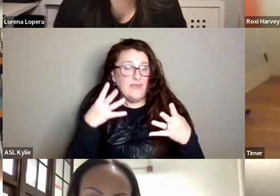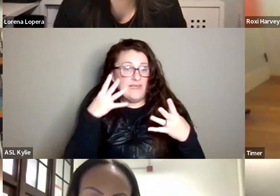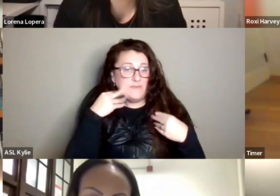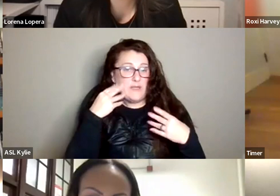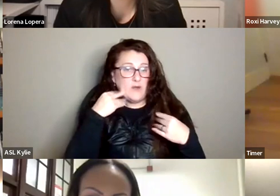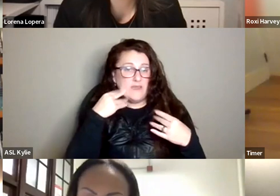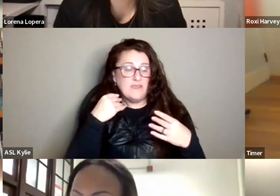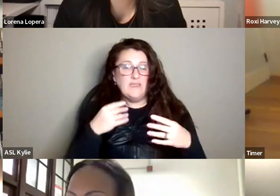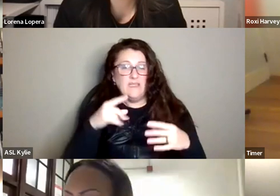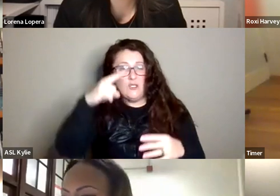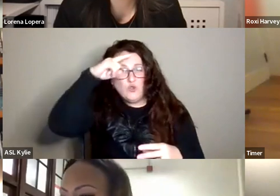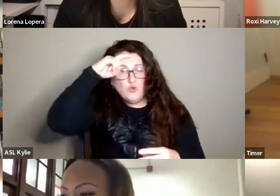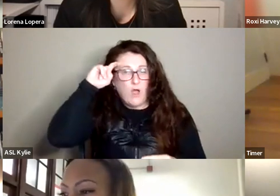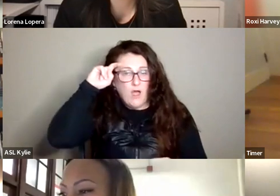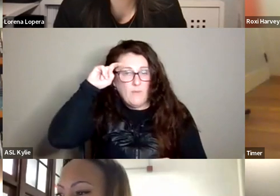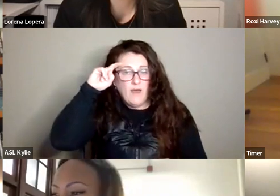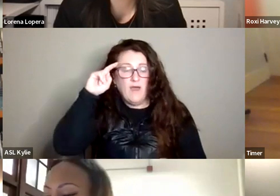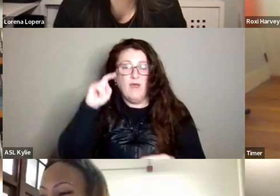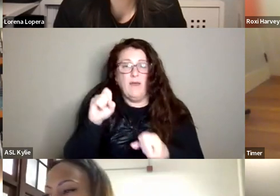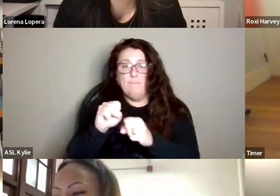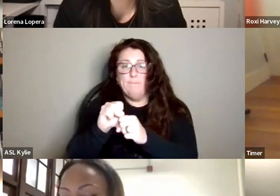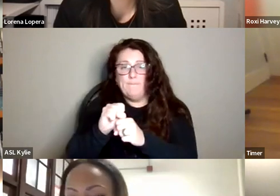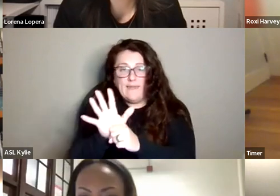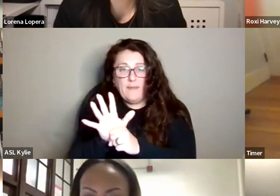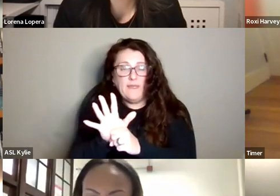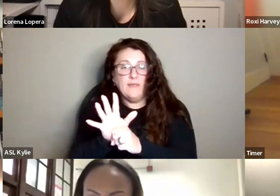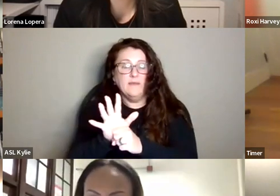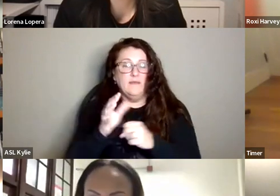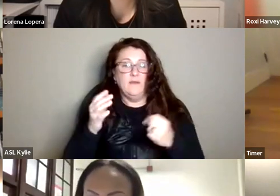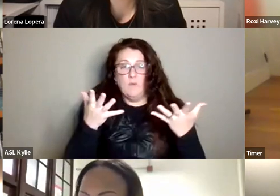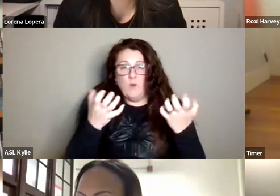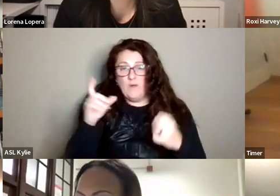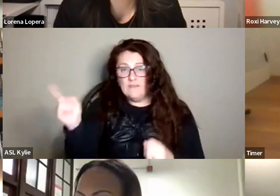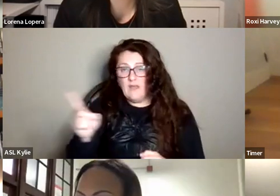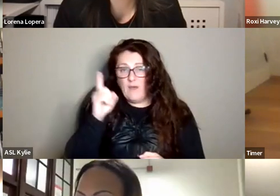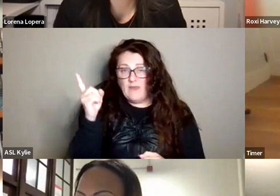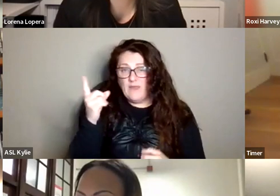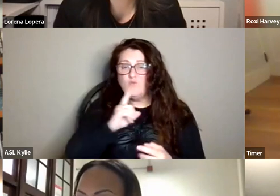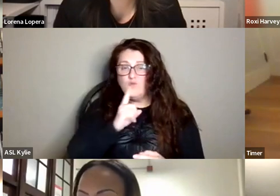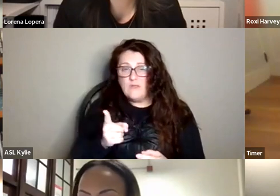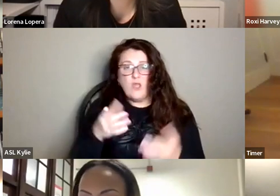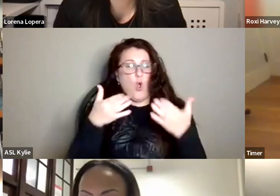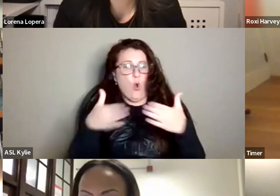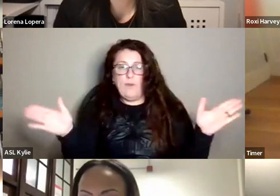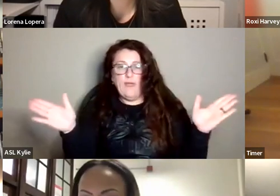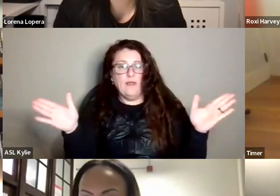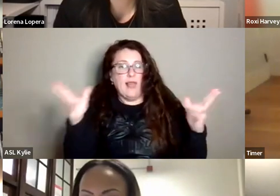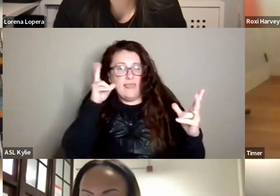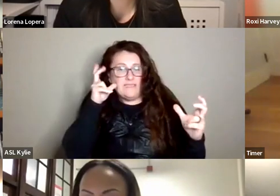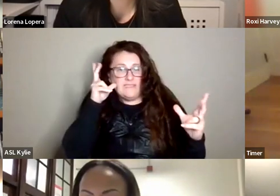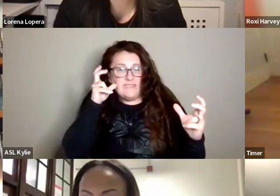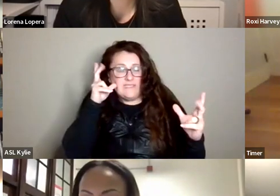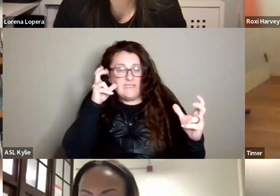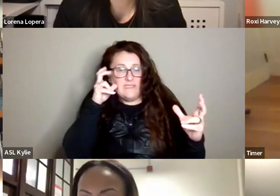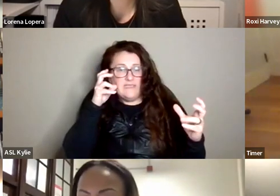experiencing a lot of trauma through the pandemic. We need someone who is really going to be open to listening to what